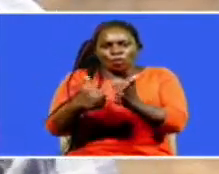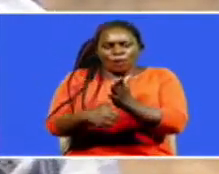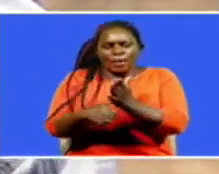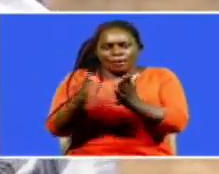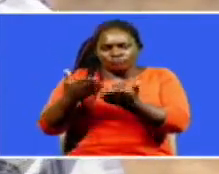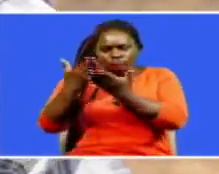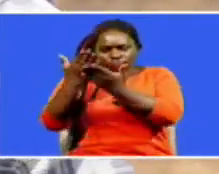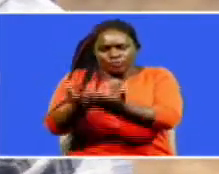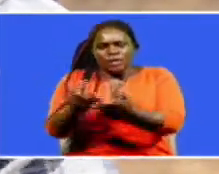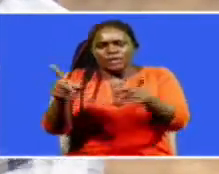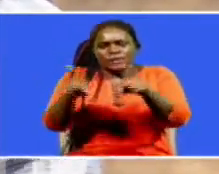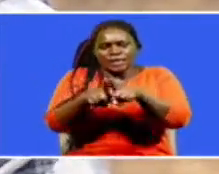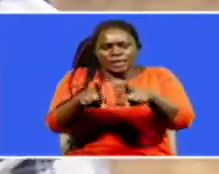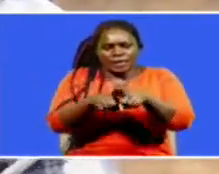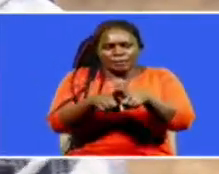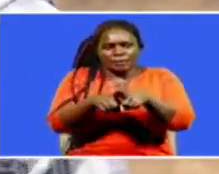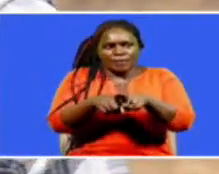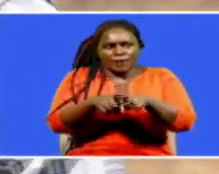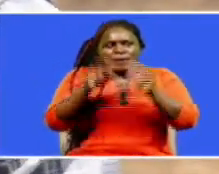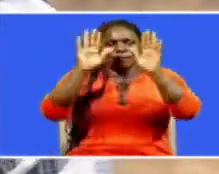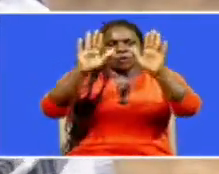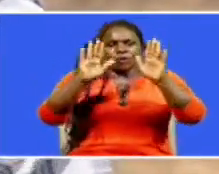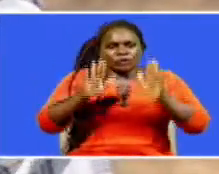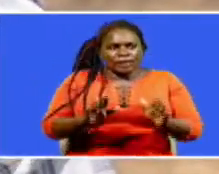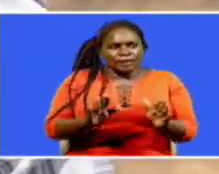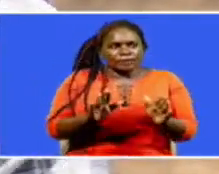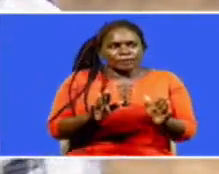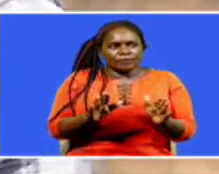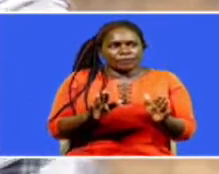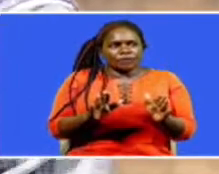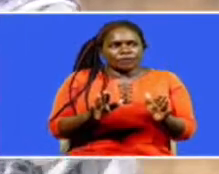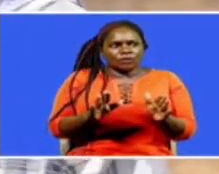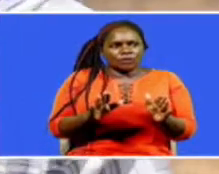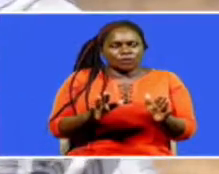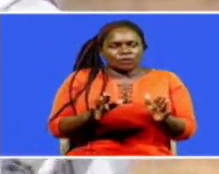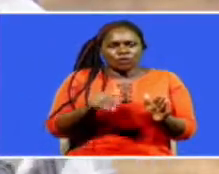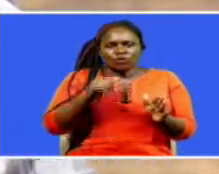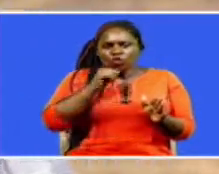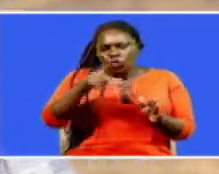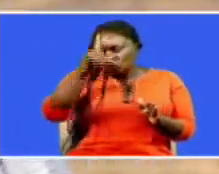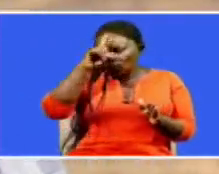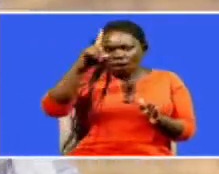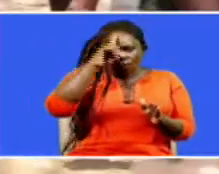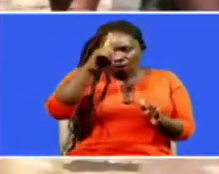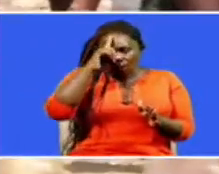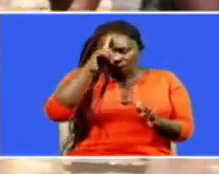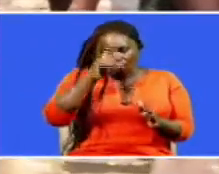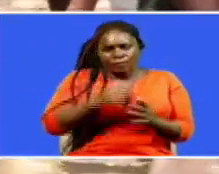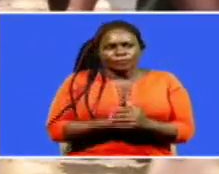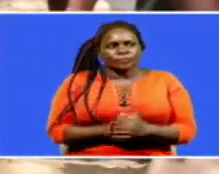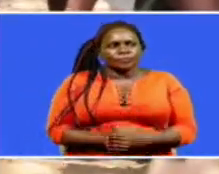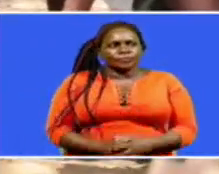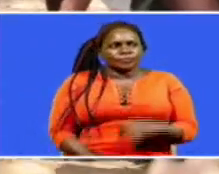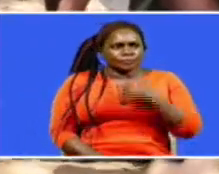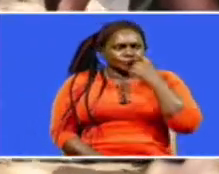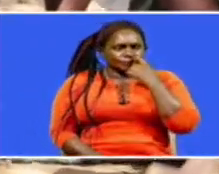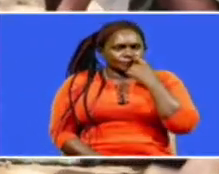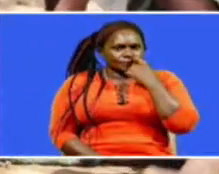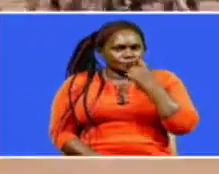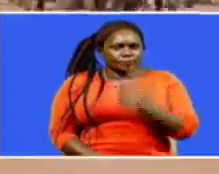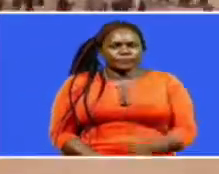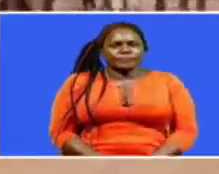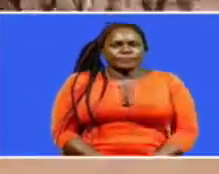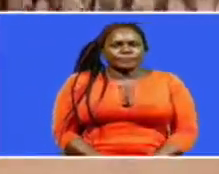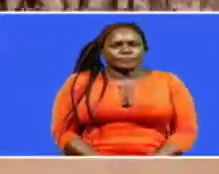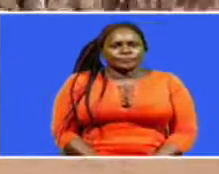mbele, pia ichukuliwe muhimu na nguvu, sio kufanya tu kama takataka na fagia. Unampatia mama ndiye ale mtoto.